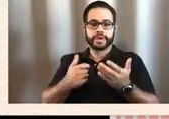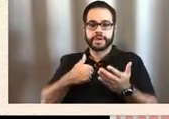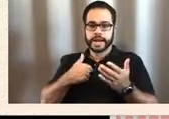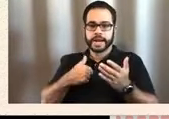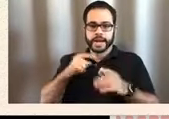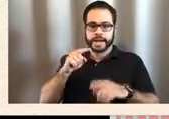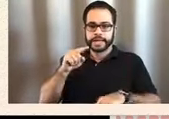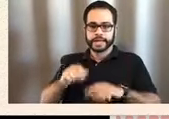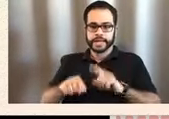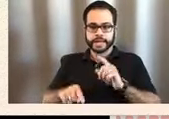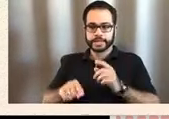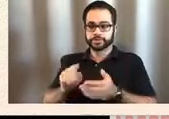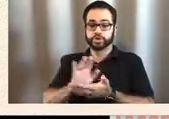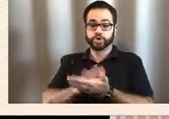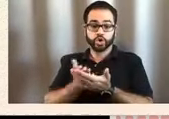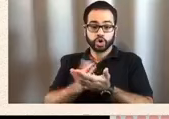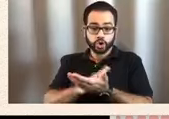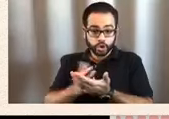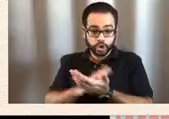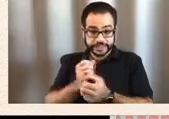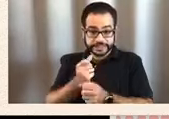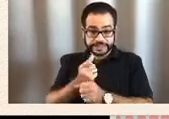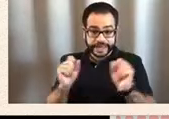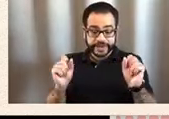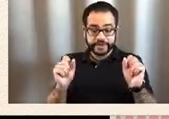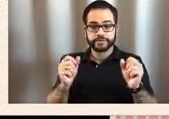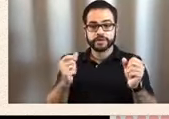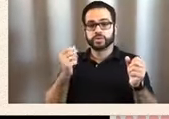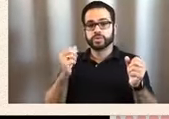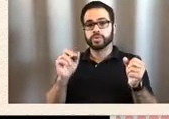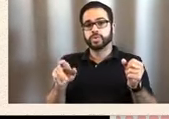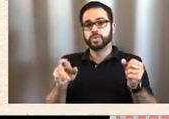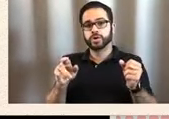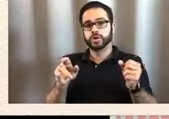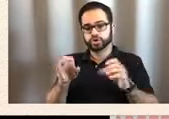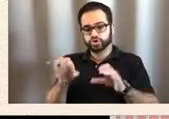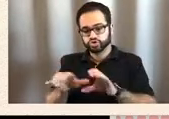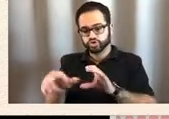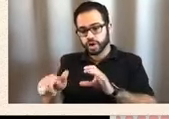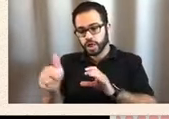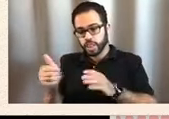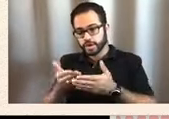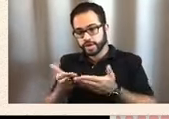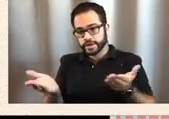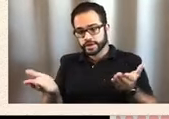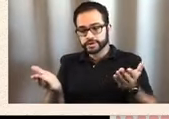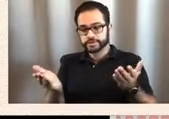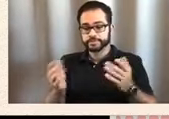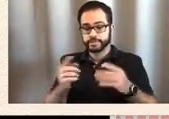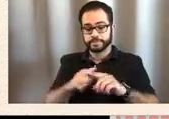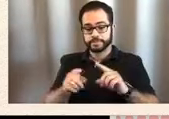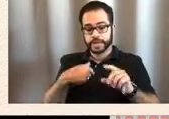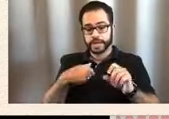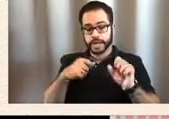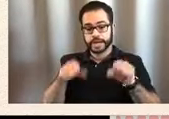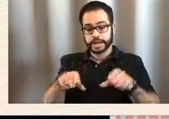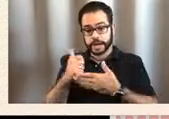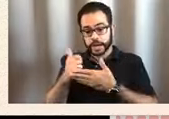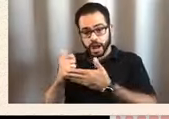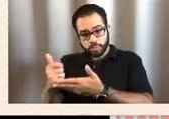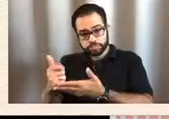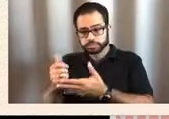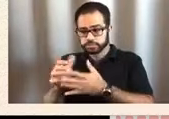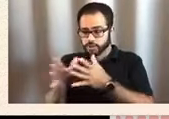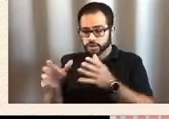cook safely or do other things, but I can assist and help as much as